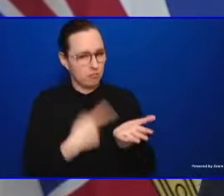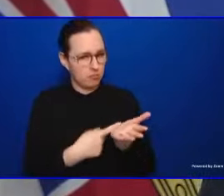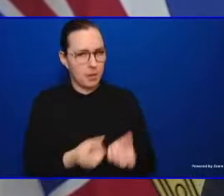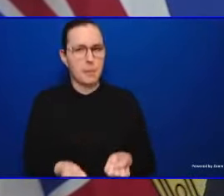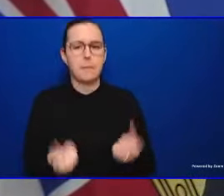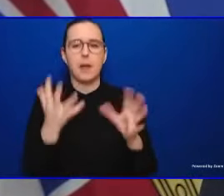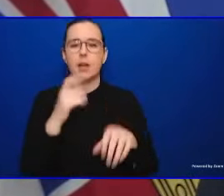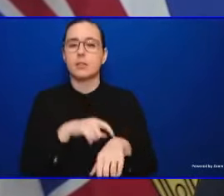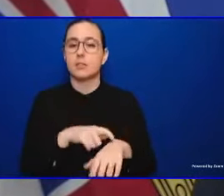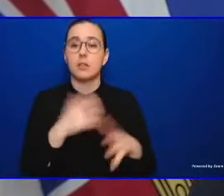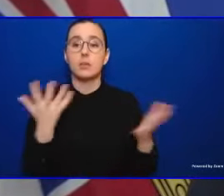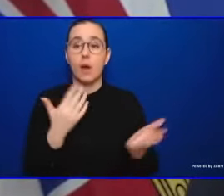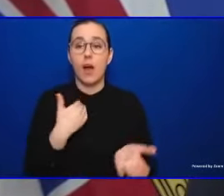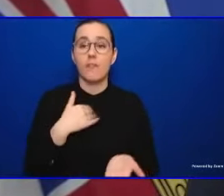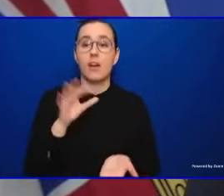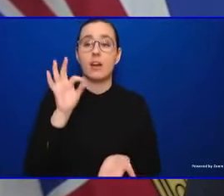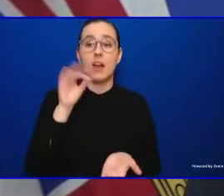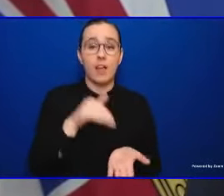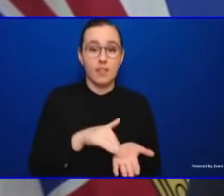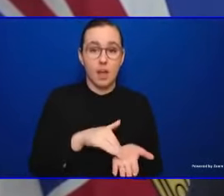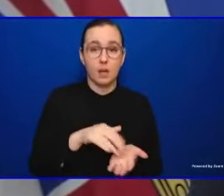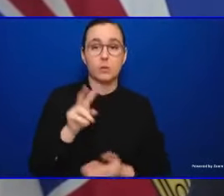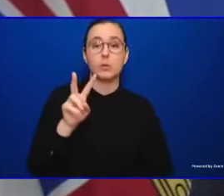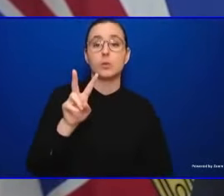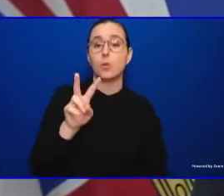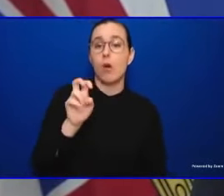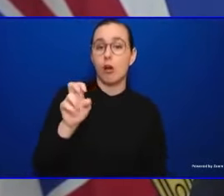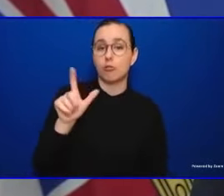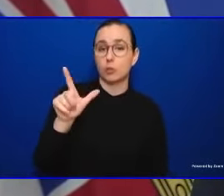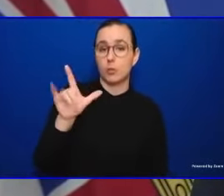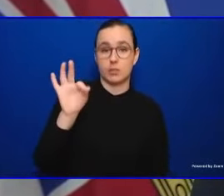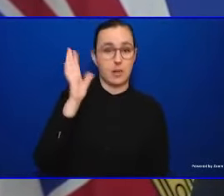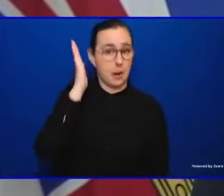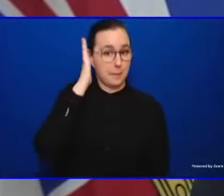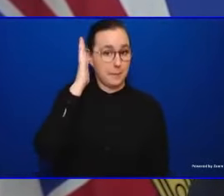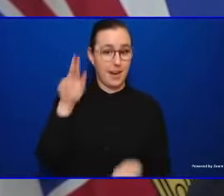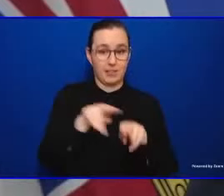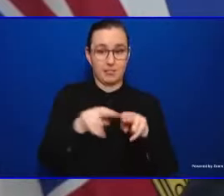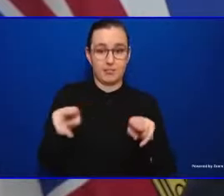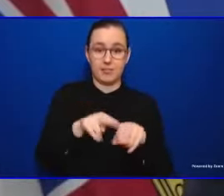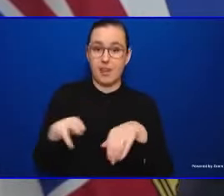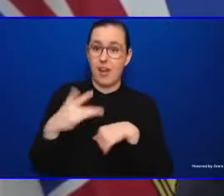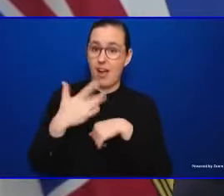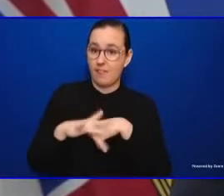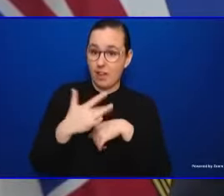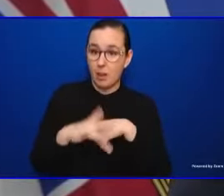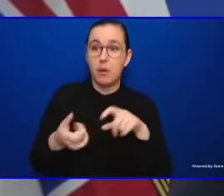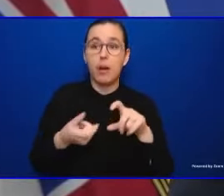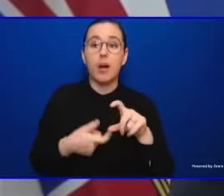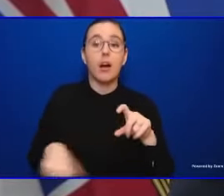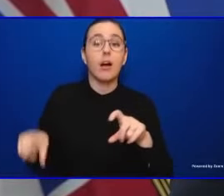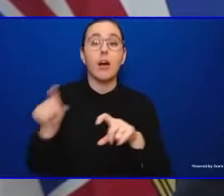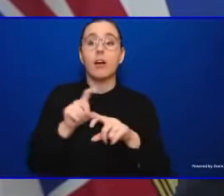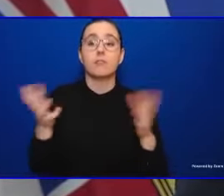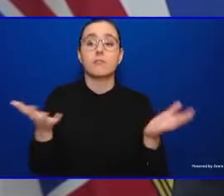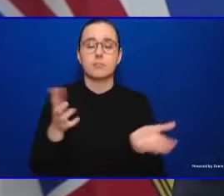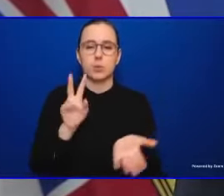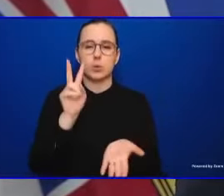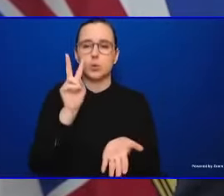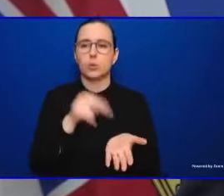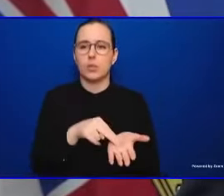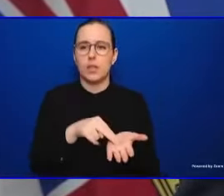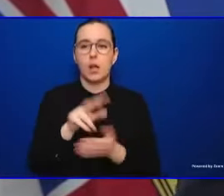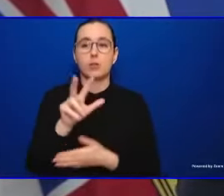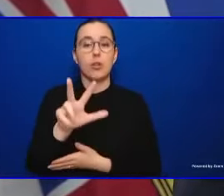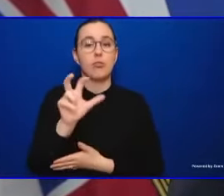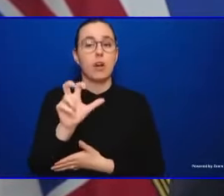9,229 base beds in our healthcare, in our hospital system, and 2,353 surge beds. We have 510